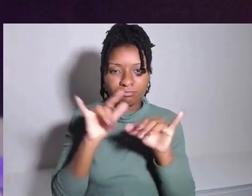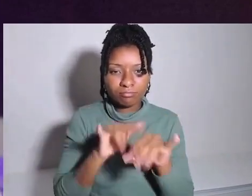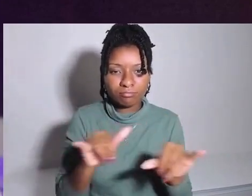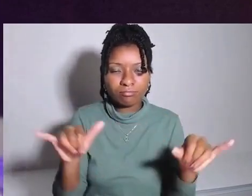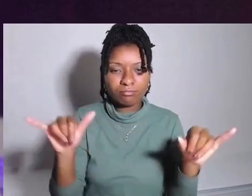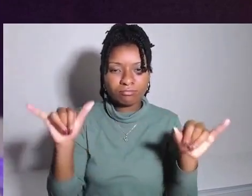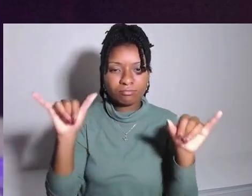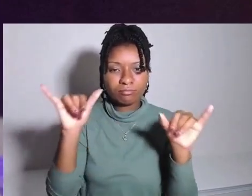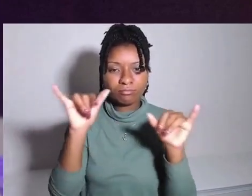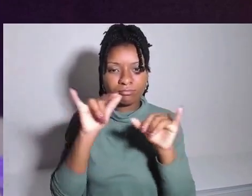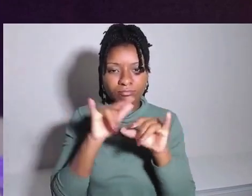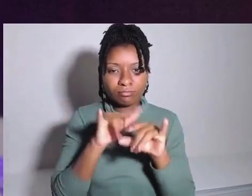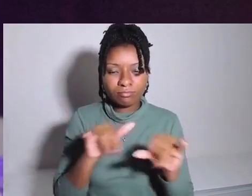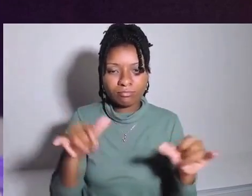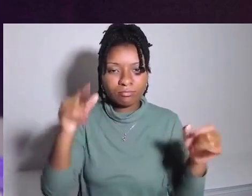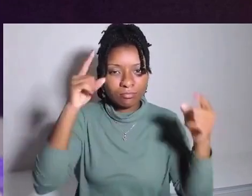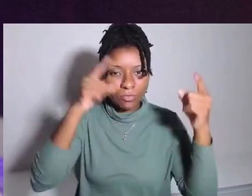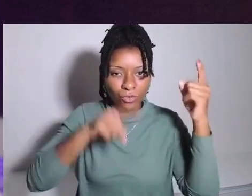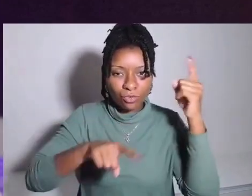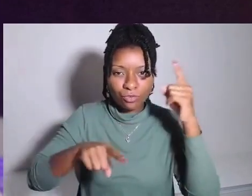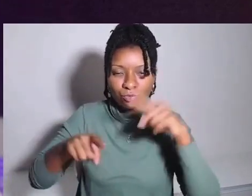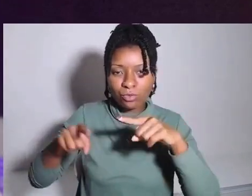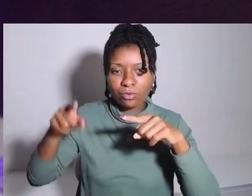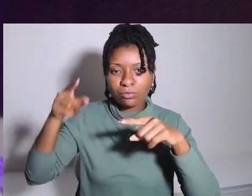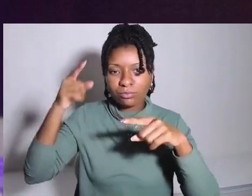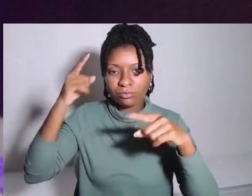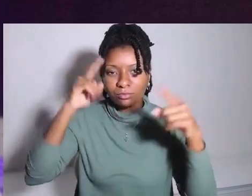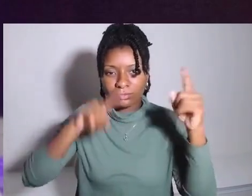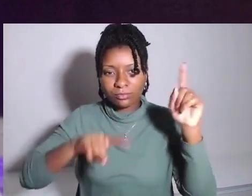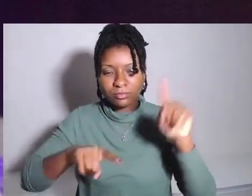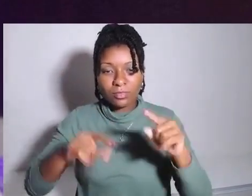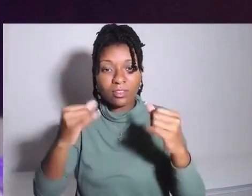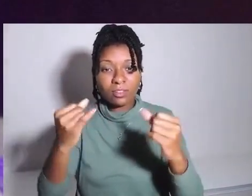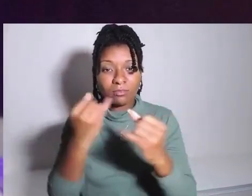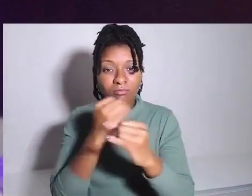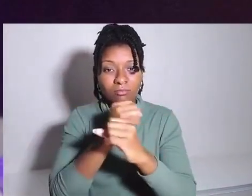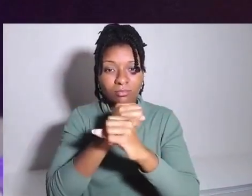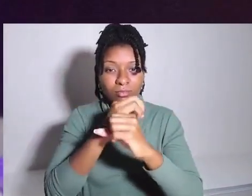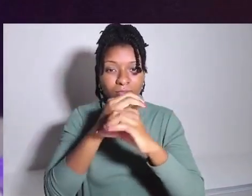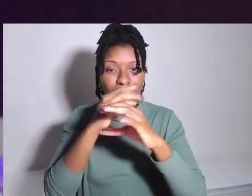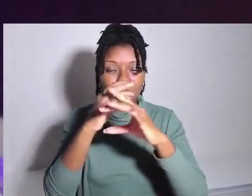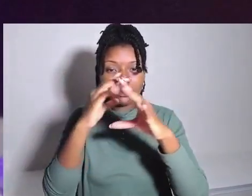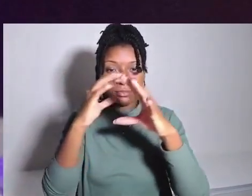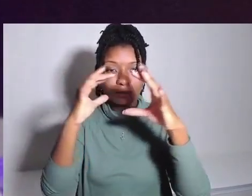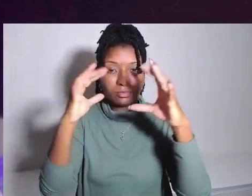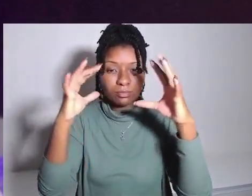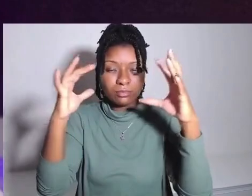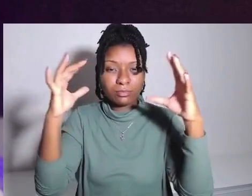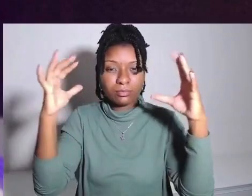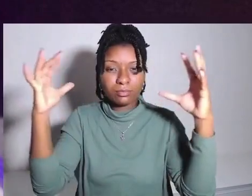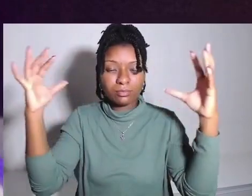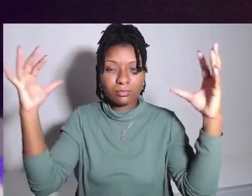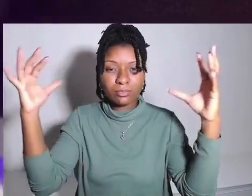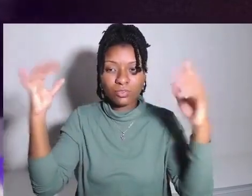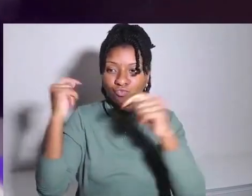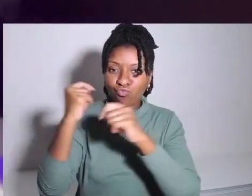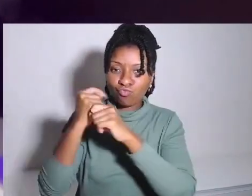vision now and let us hold The ritual